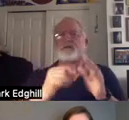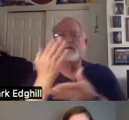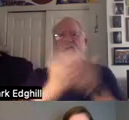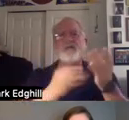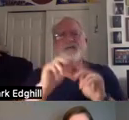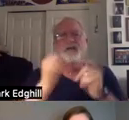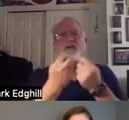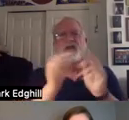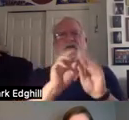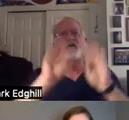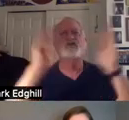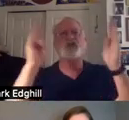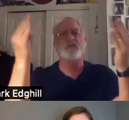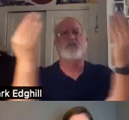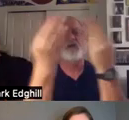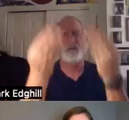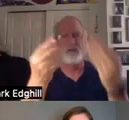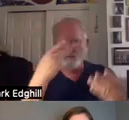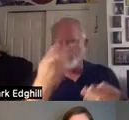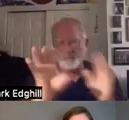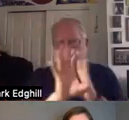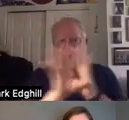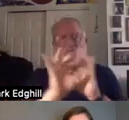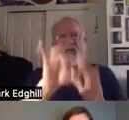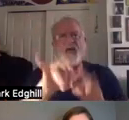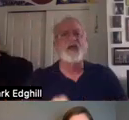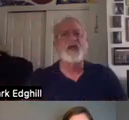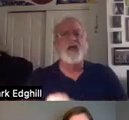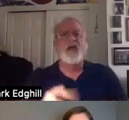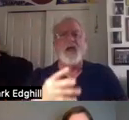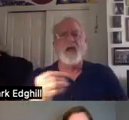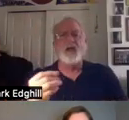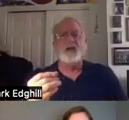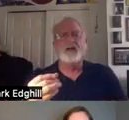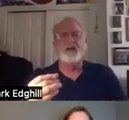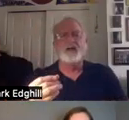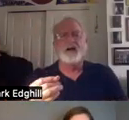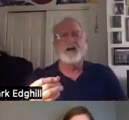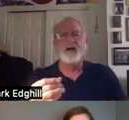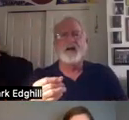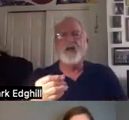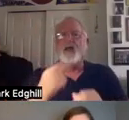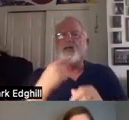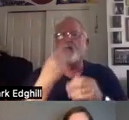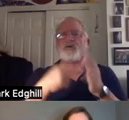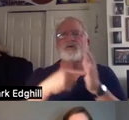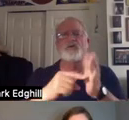like. He's in shape. You'll see a picture of that. Some different shapes, and